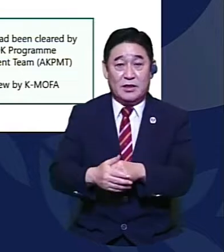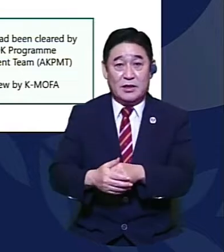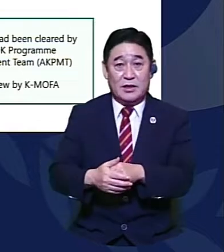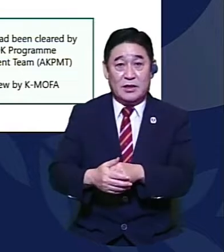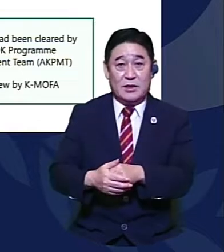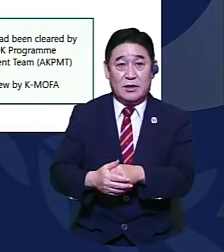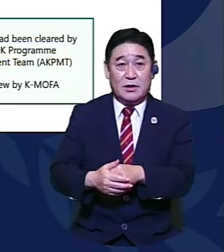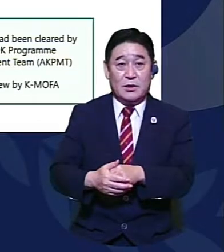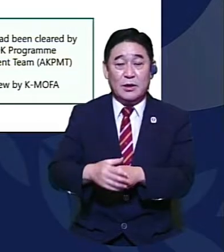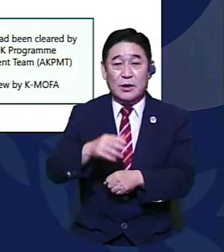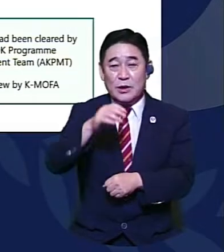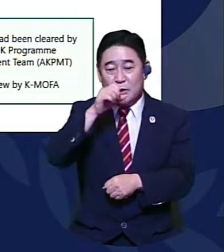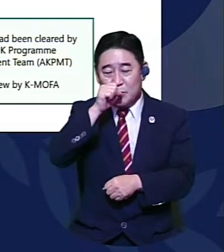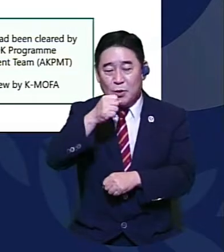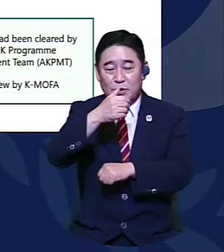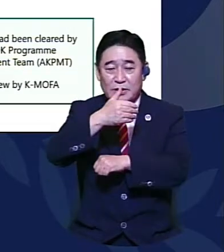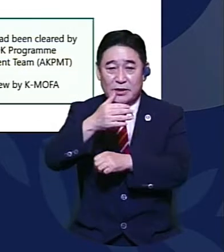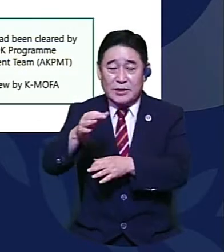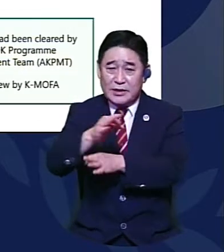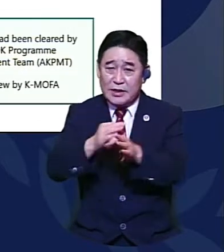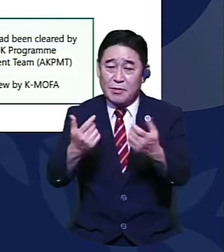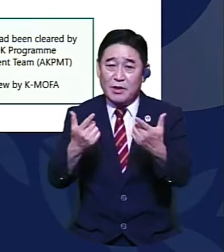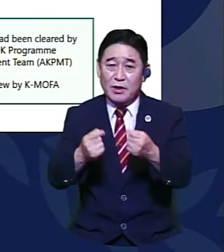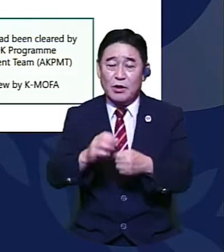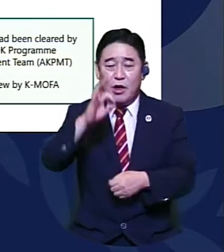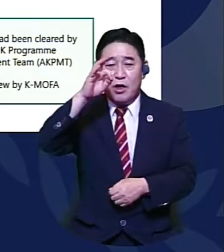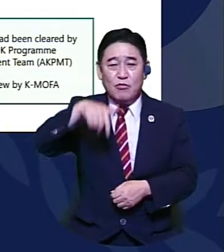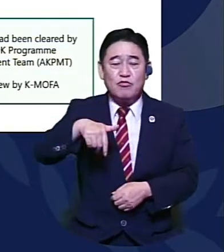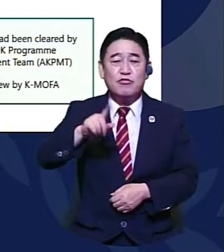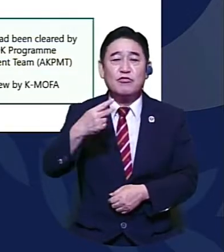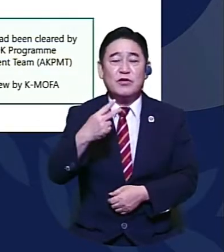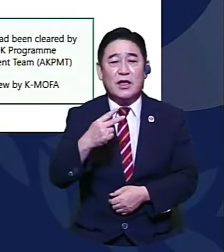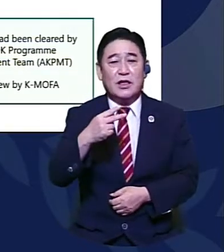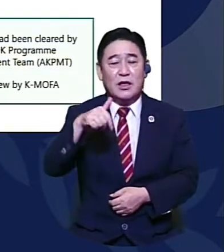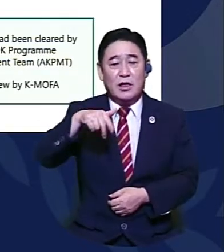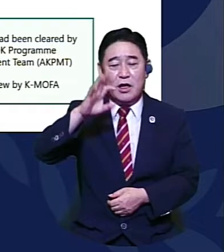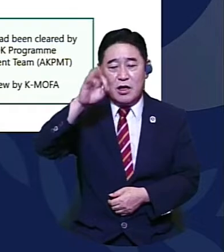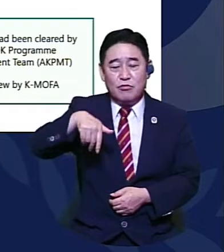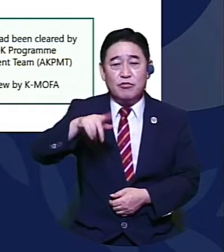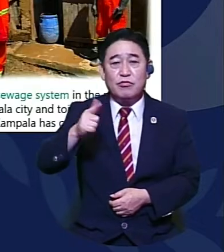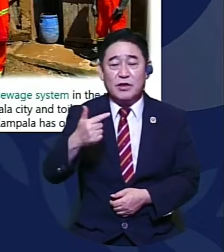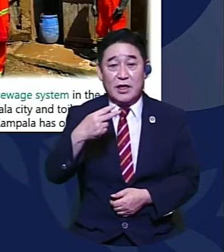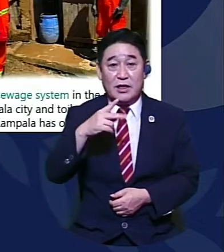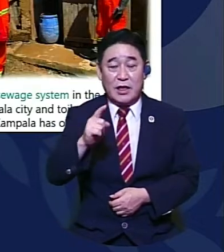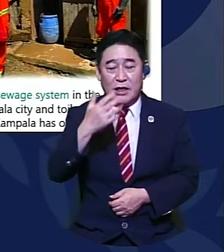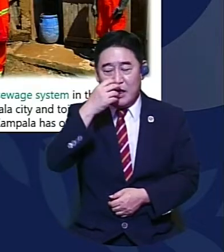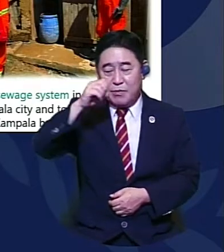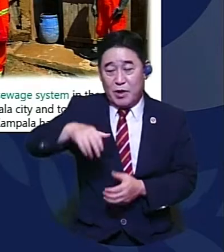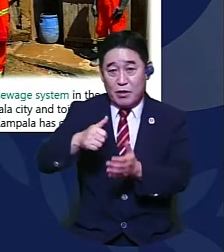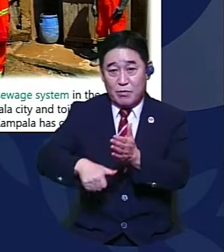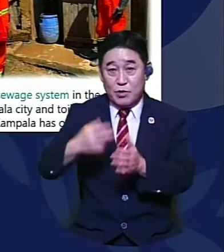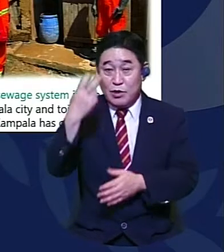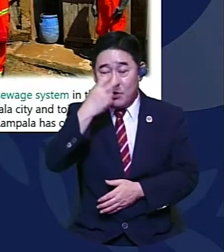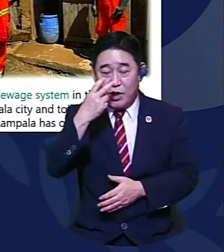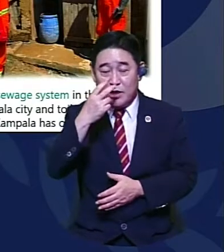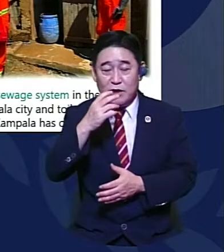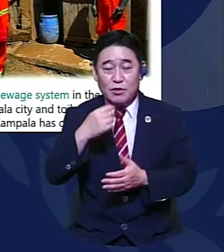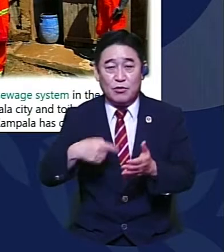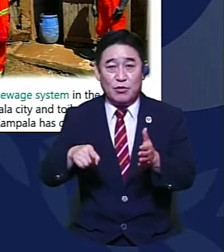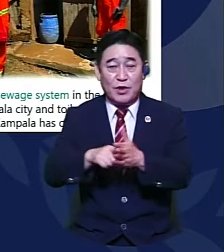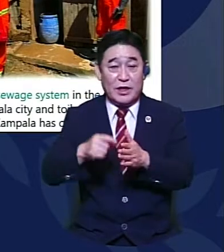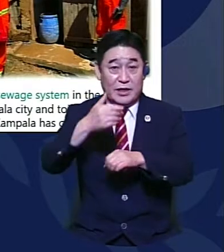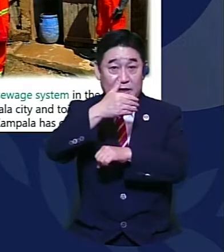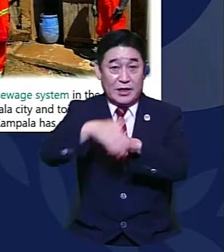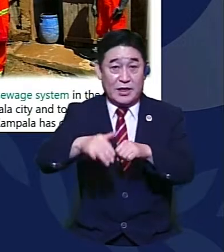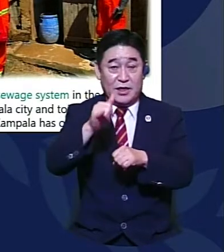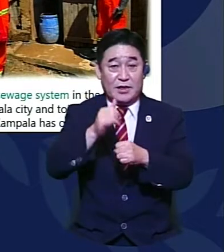Similar project we're just signing in Uganda, working on waste management in Kampala, and indeed, the previous one